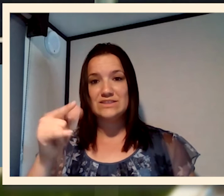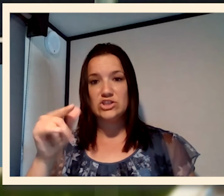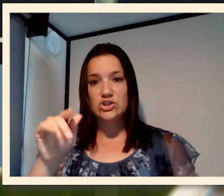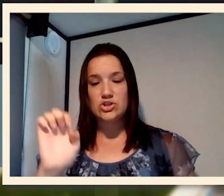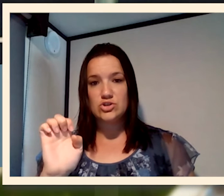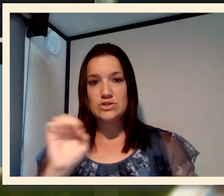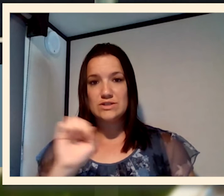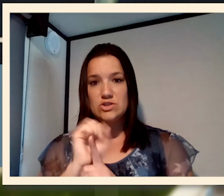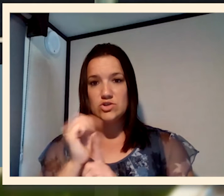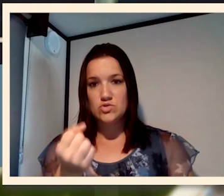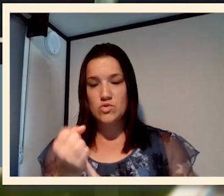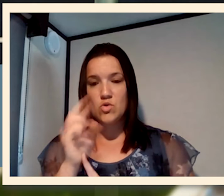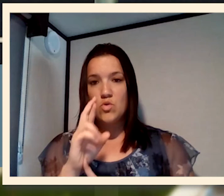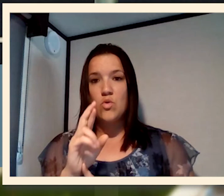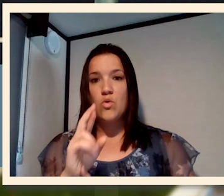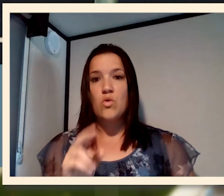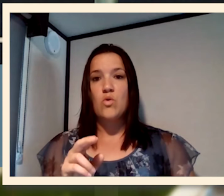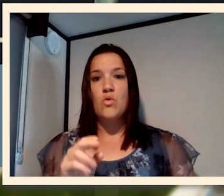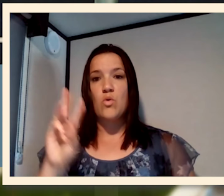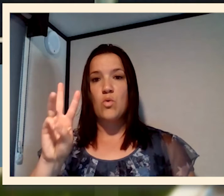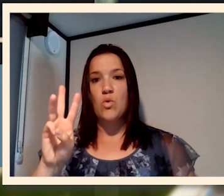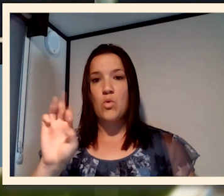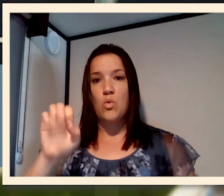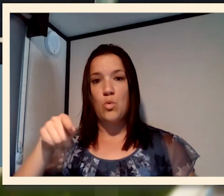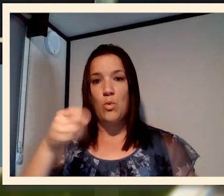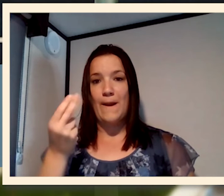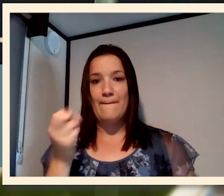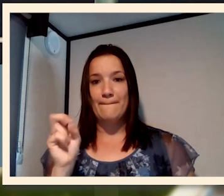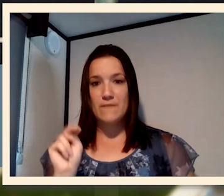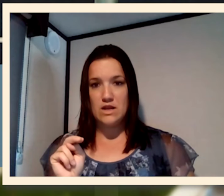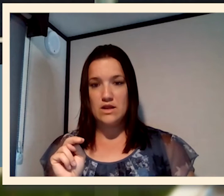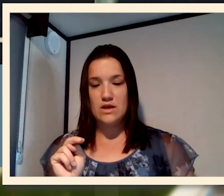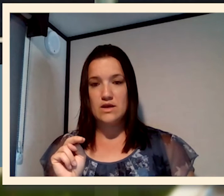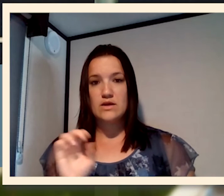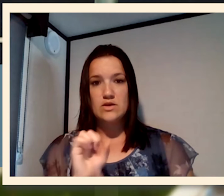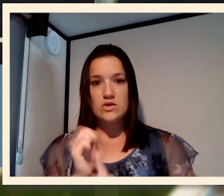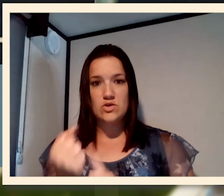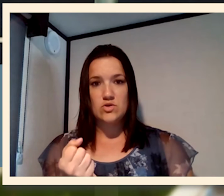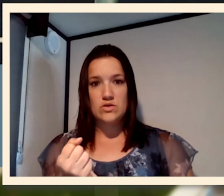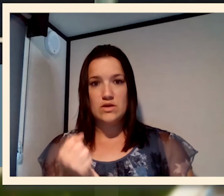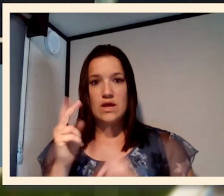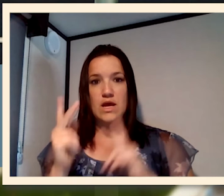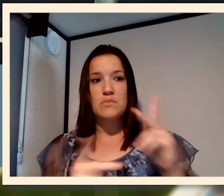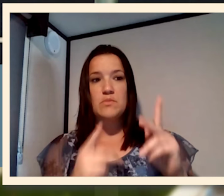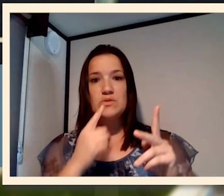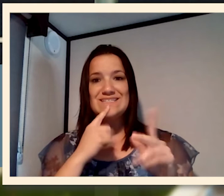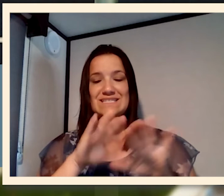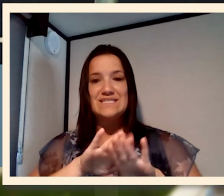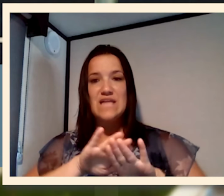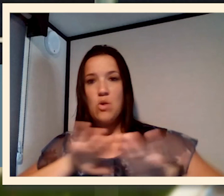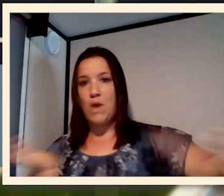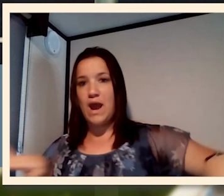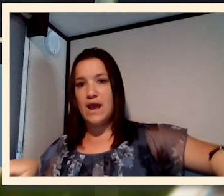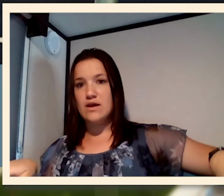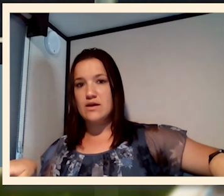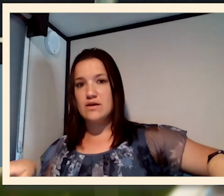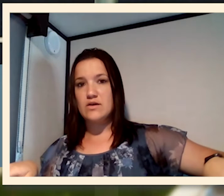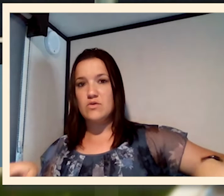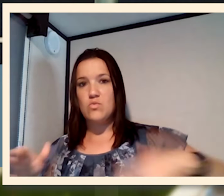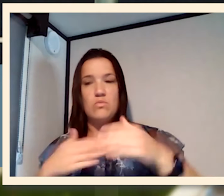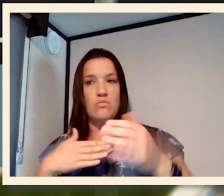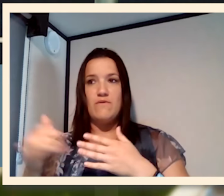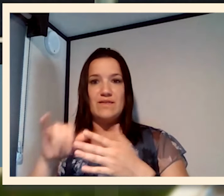a hostage situation or a weapons situation. And everybody is instructed to